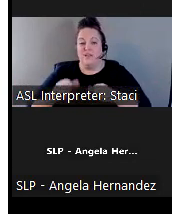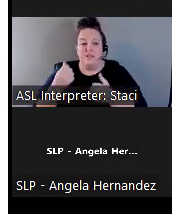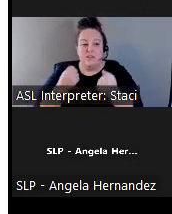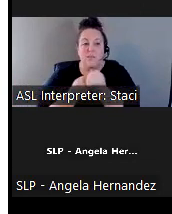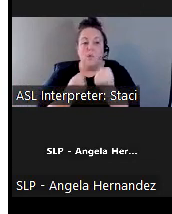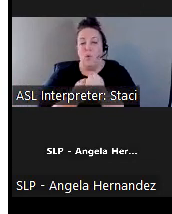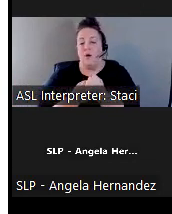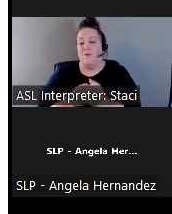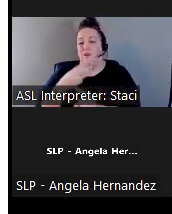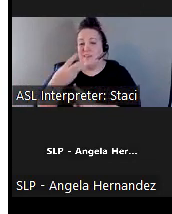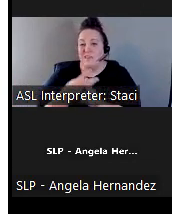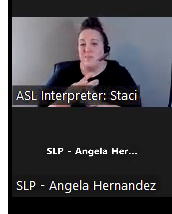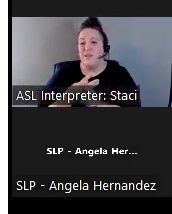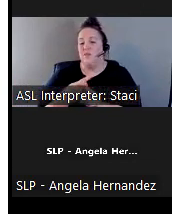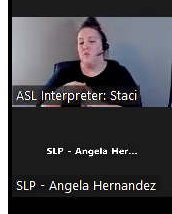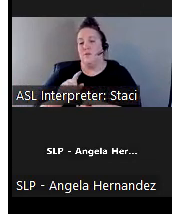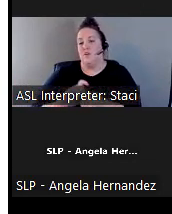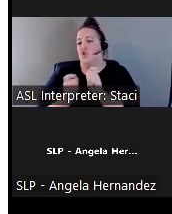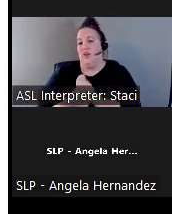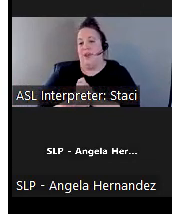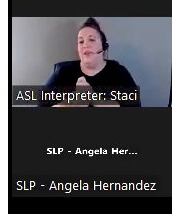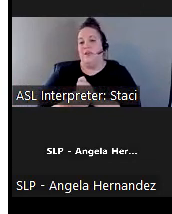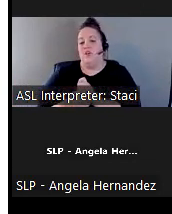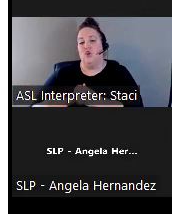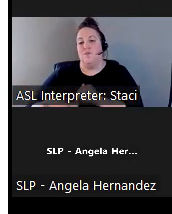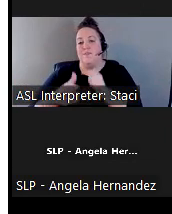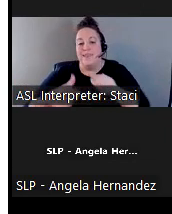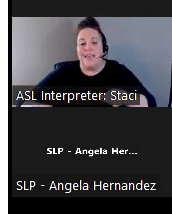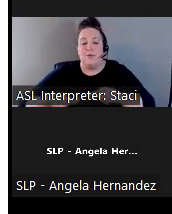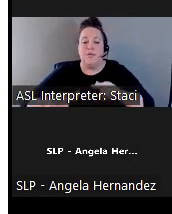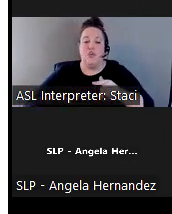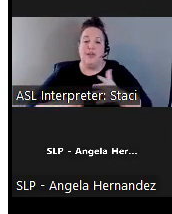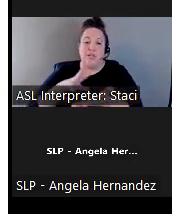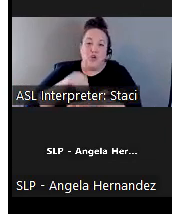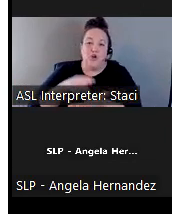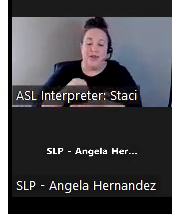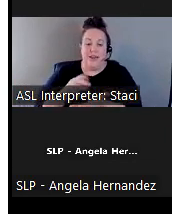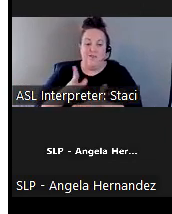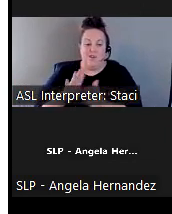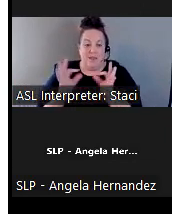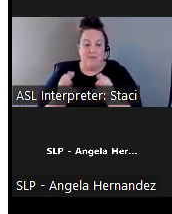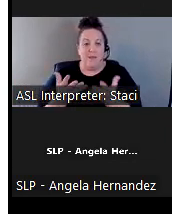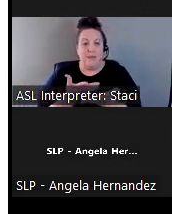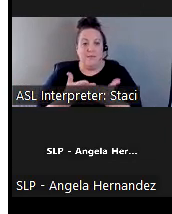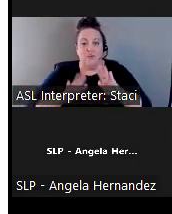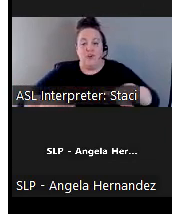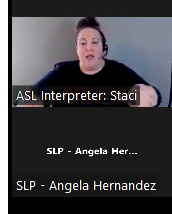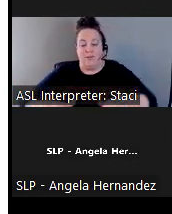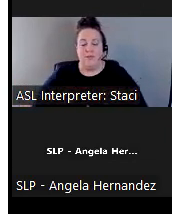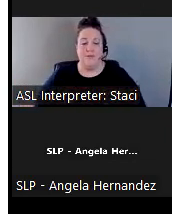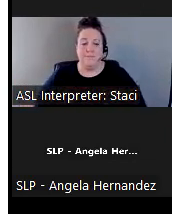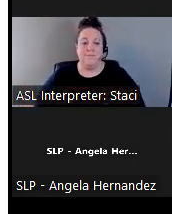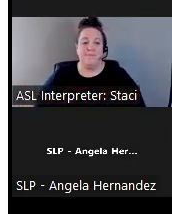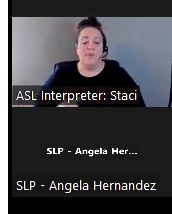by 6 months, man, we can change the trajectory of language and learning from that for that family, for that child. But when we